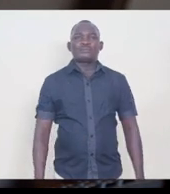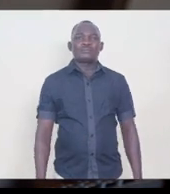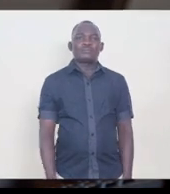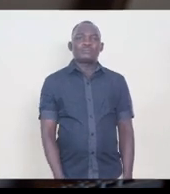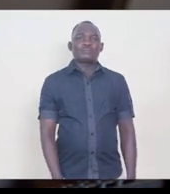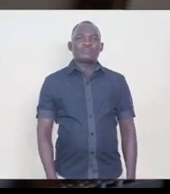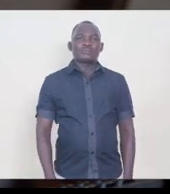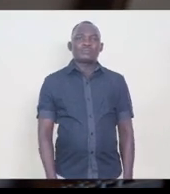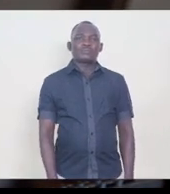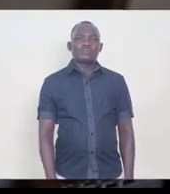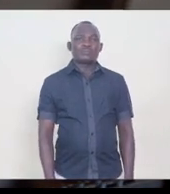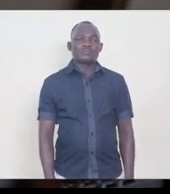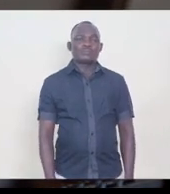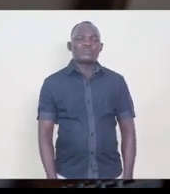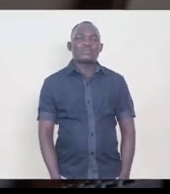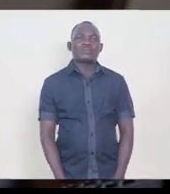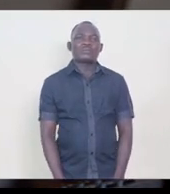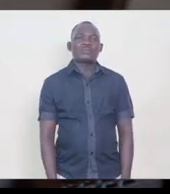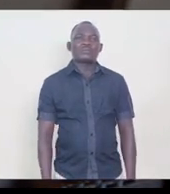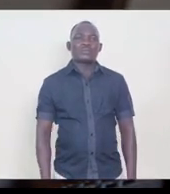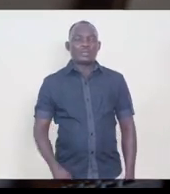Sorry, that was out of line.